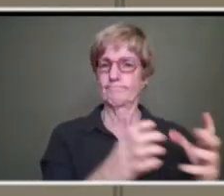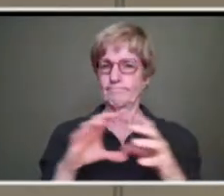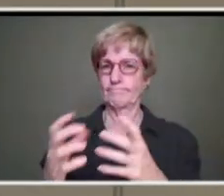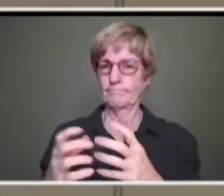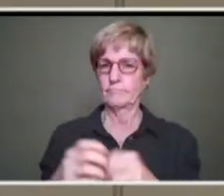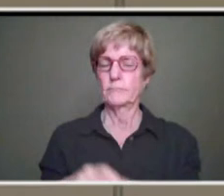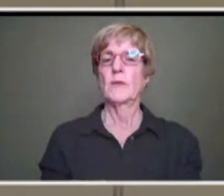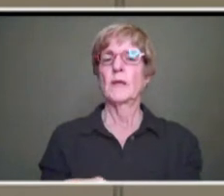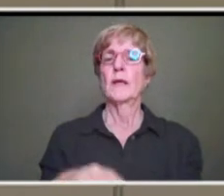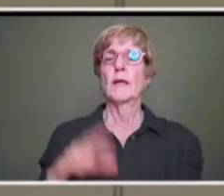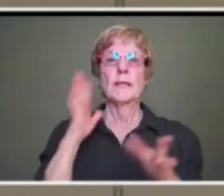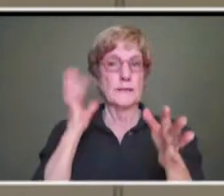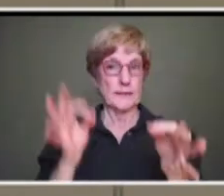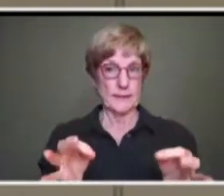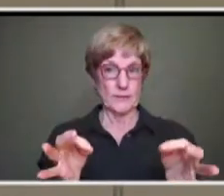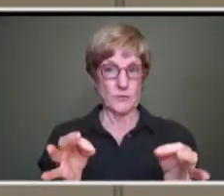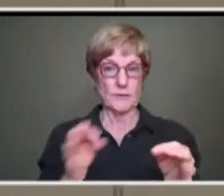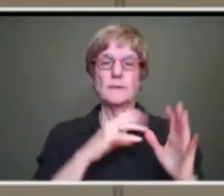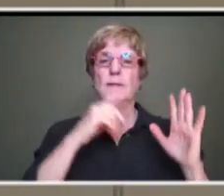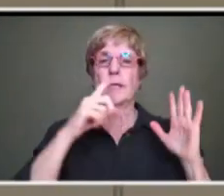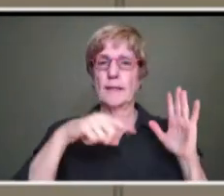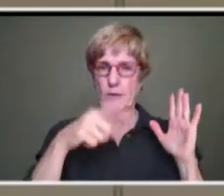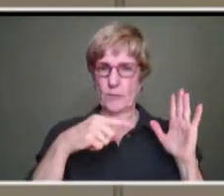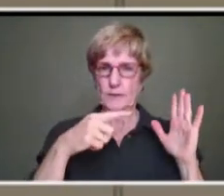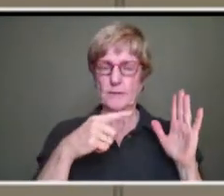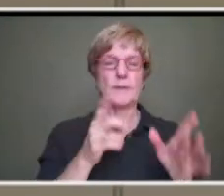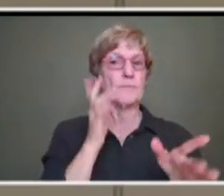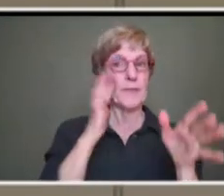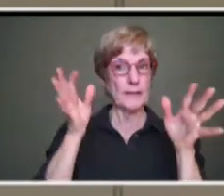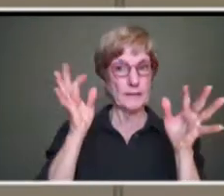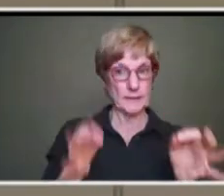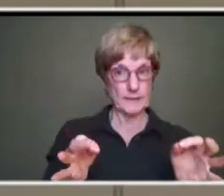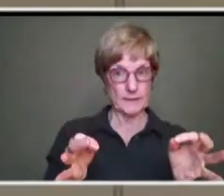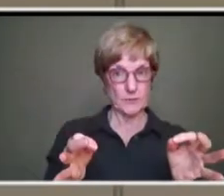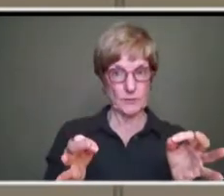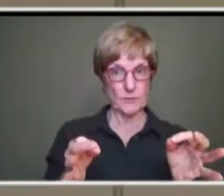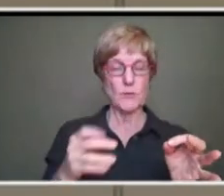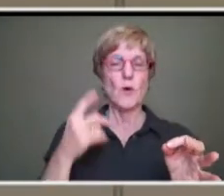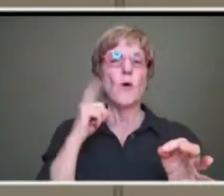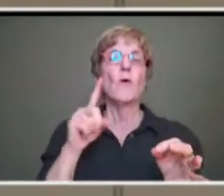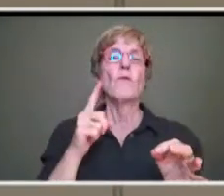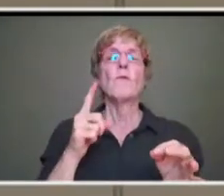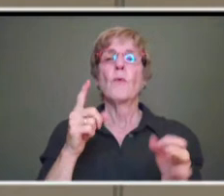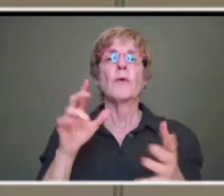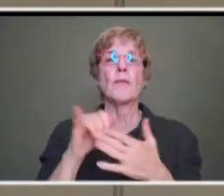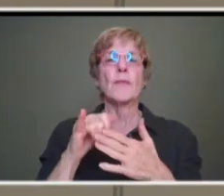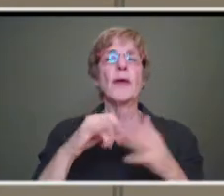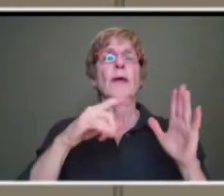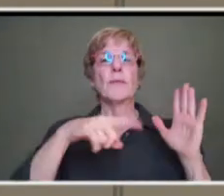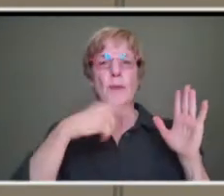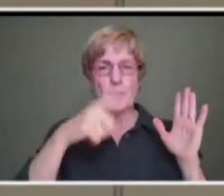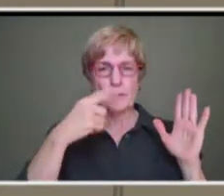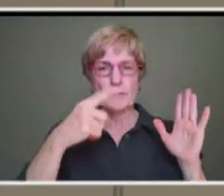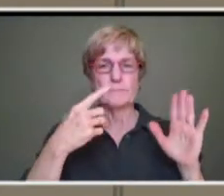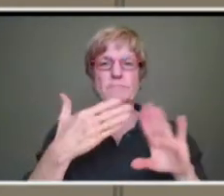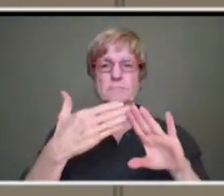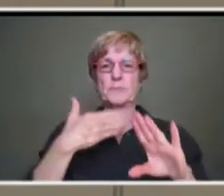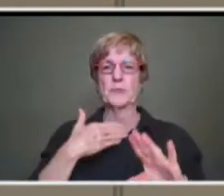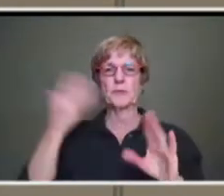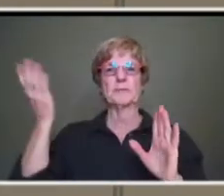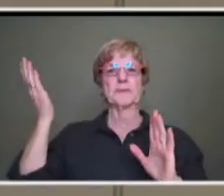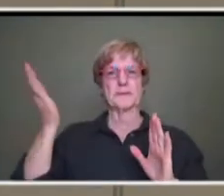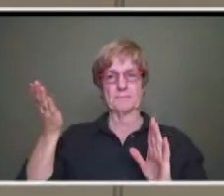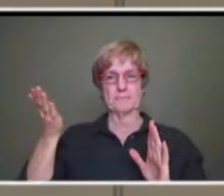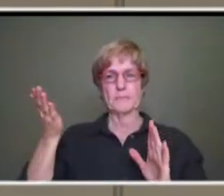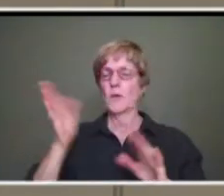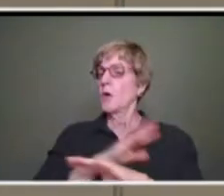decisions and hearings decisions on cases are for which a public hearing has been previously held there will